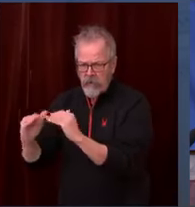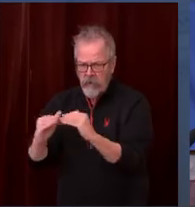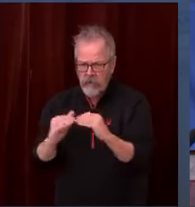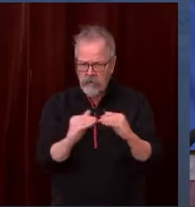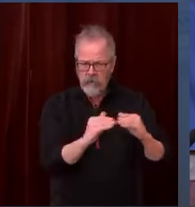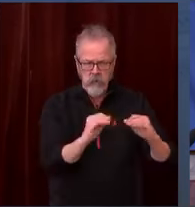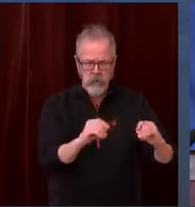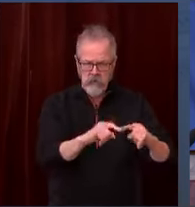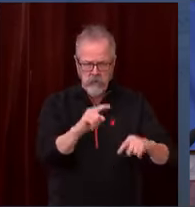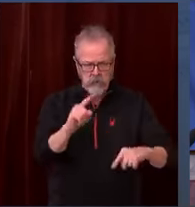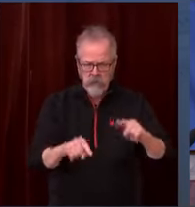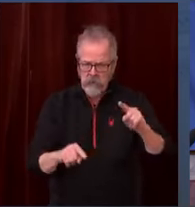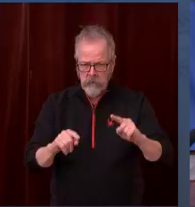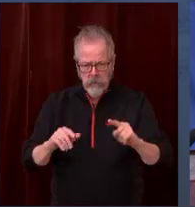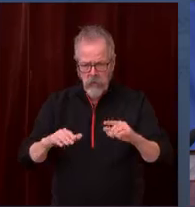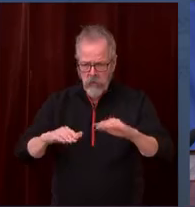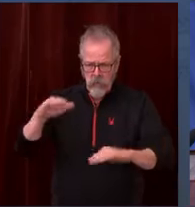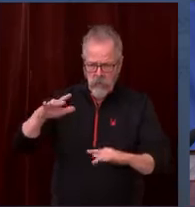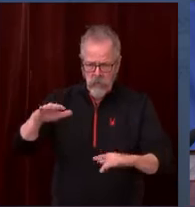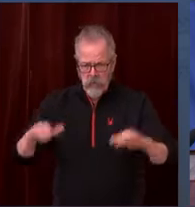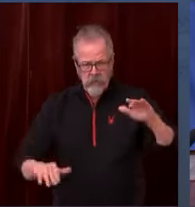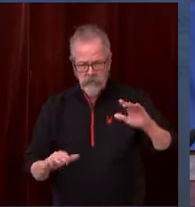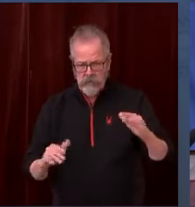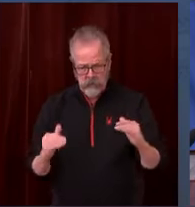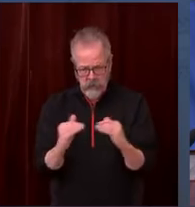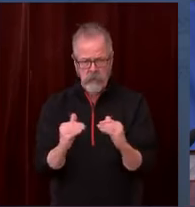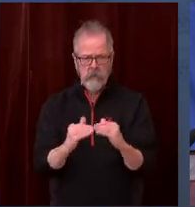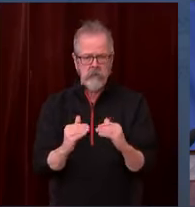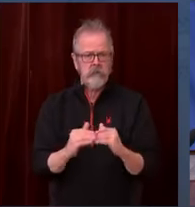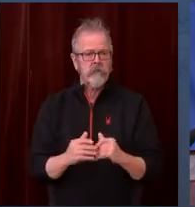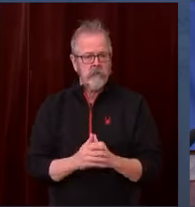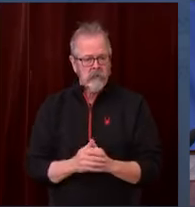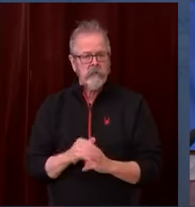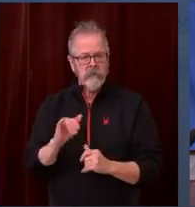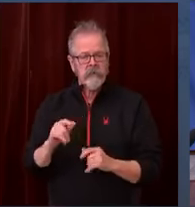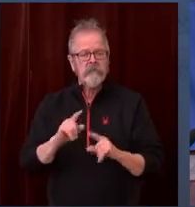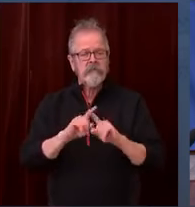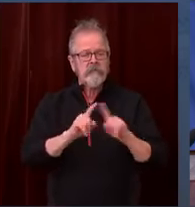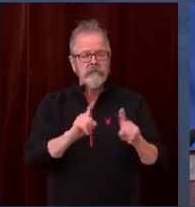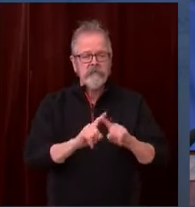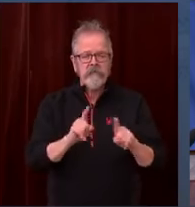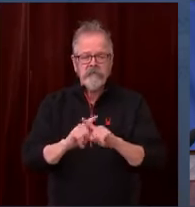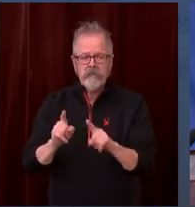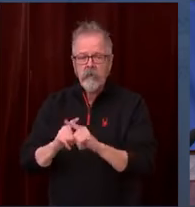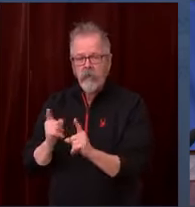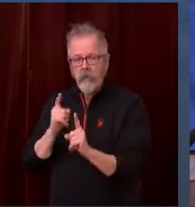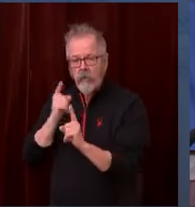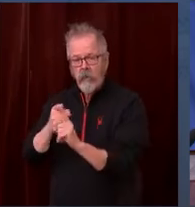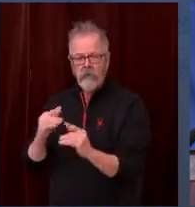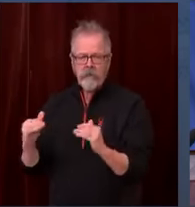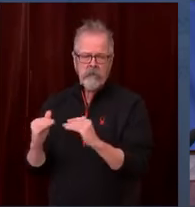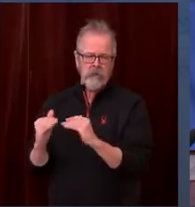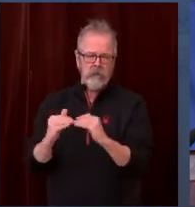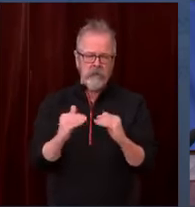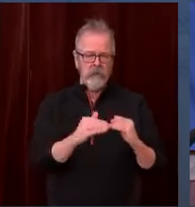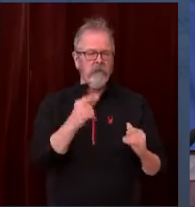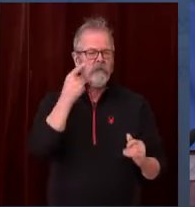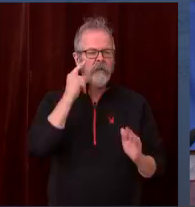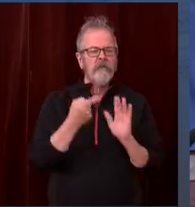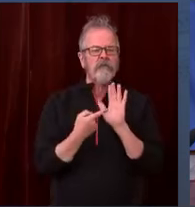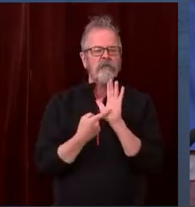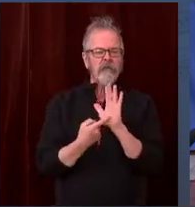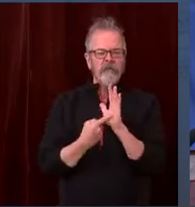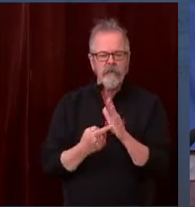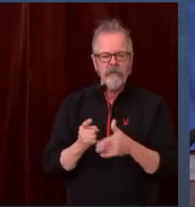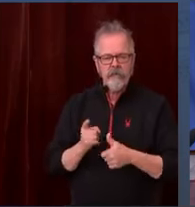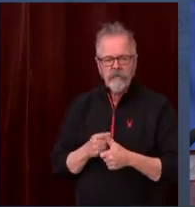investments include $400,000 in capital bonds for the Department of Commerce to create an equity committee